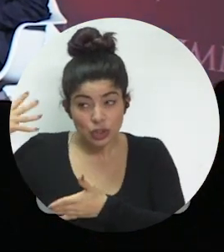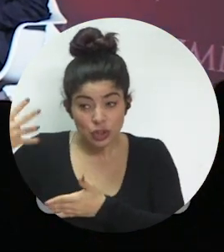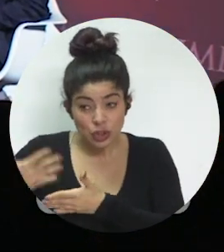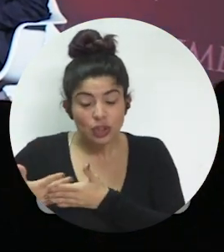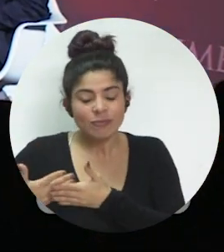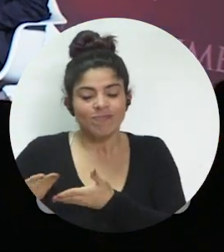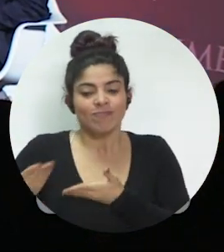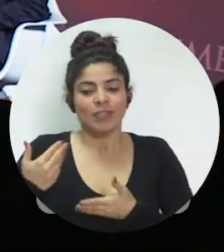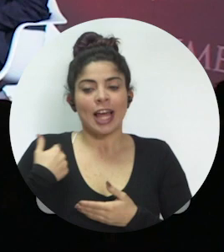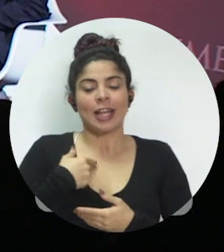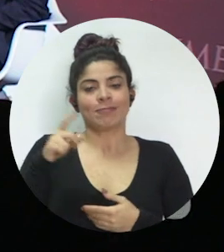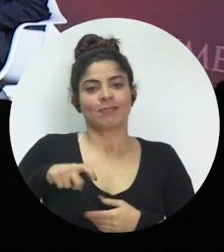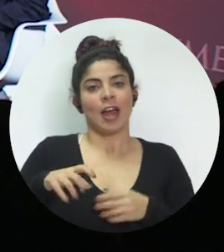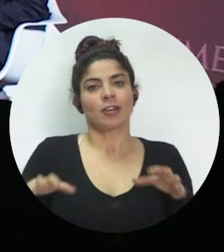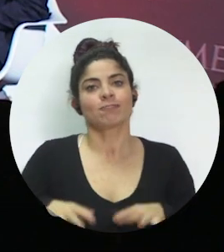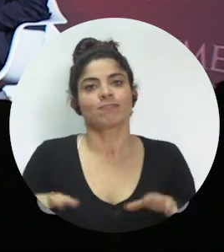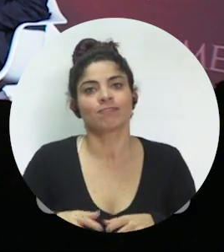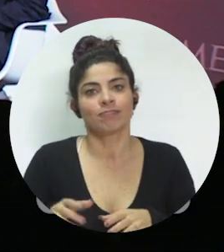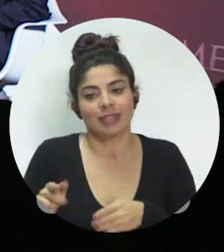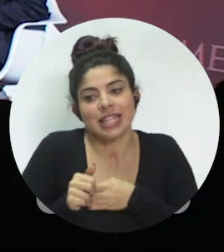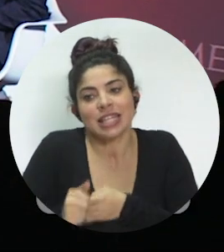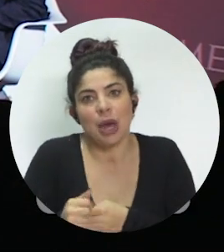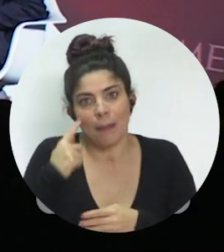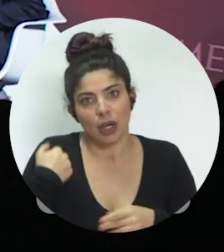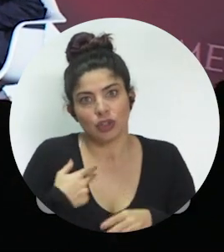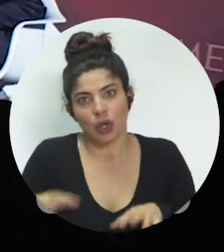generations, then it leads us to action.